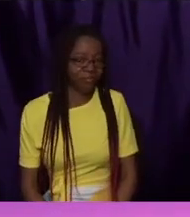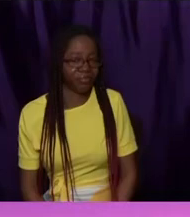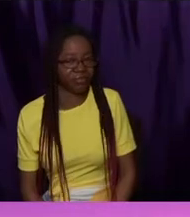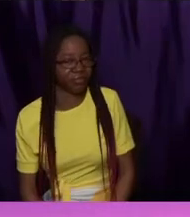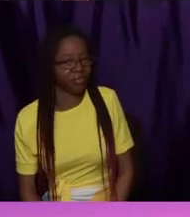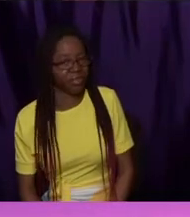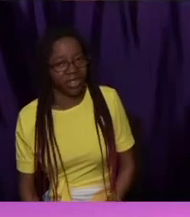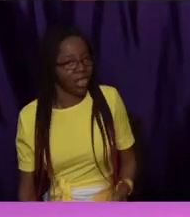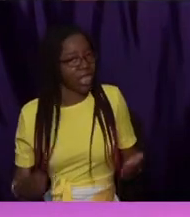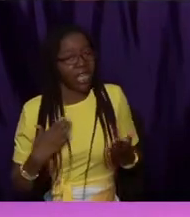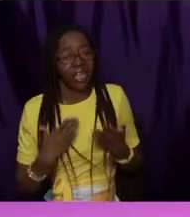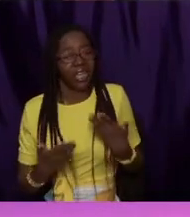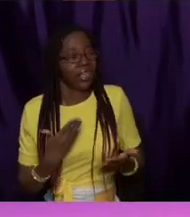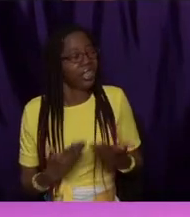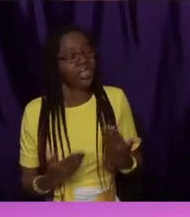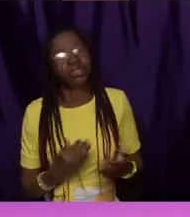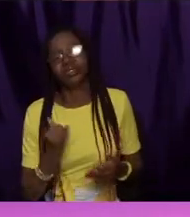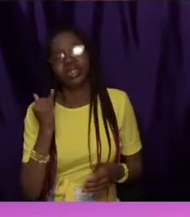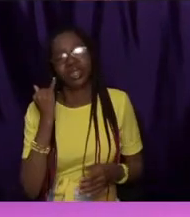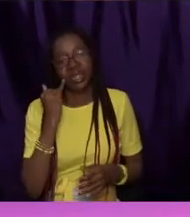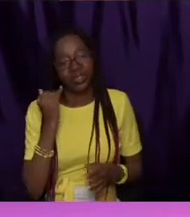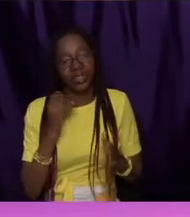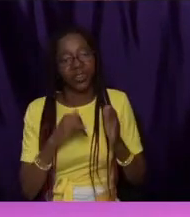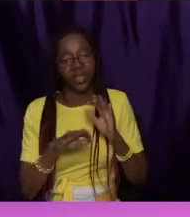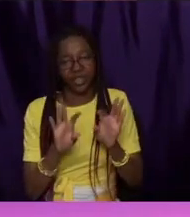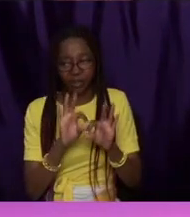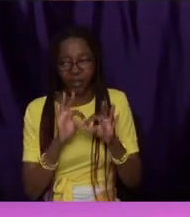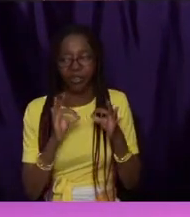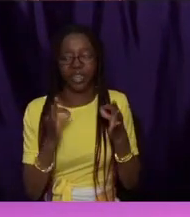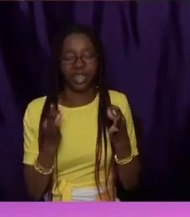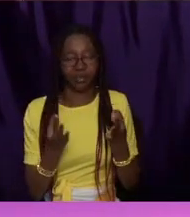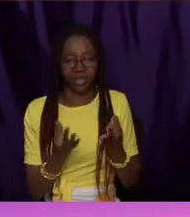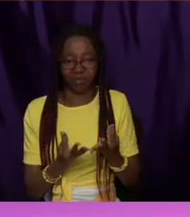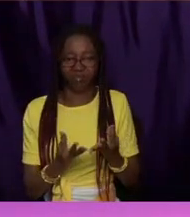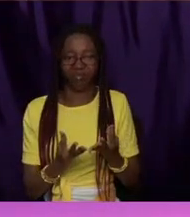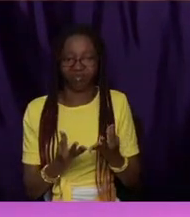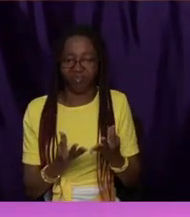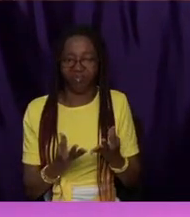even if they're in your family,